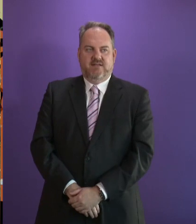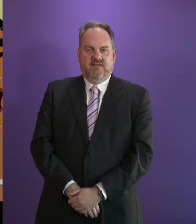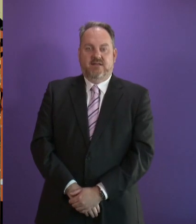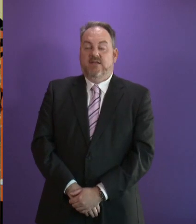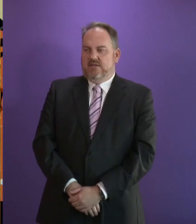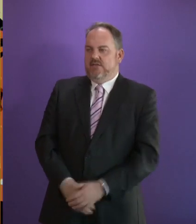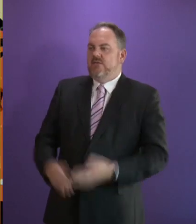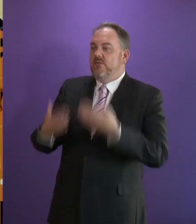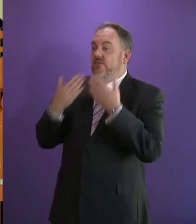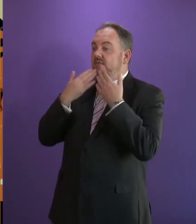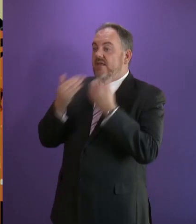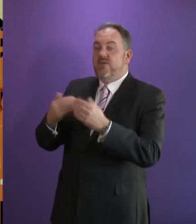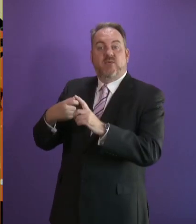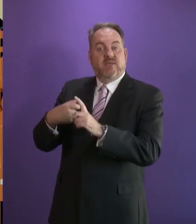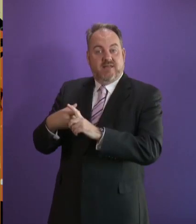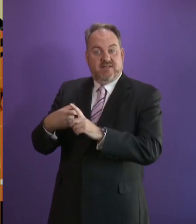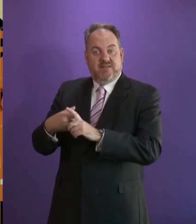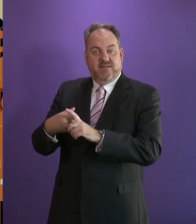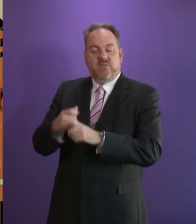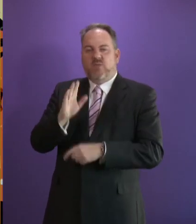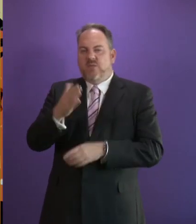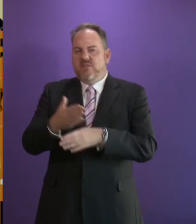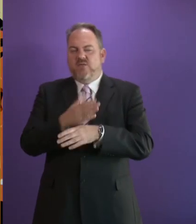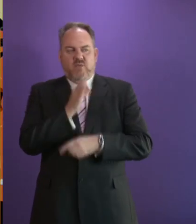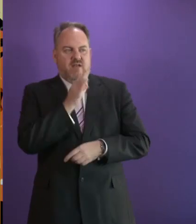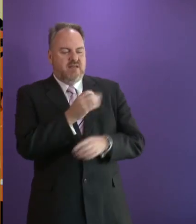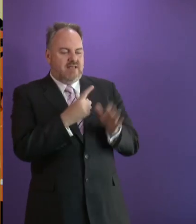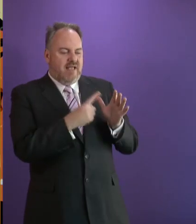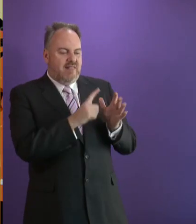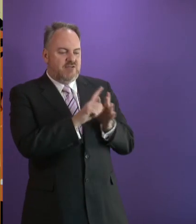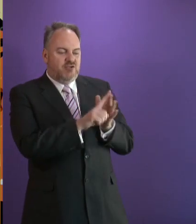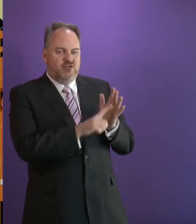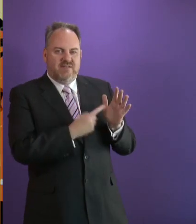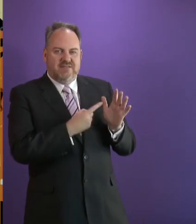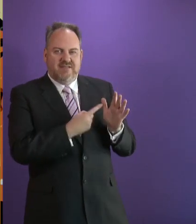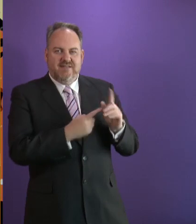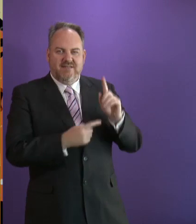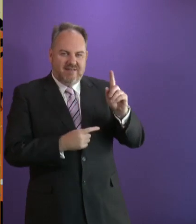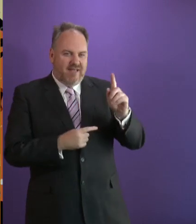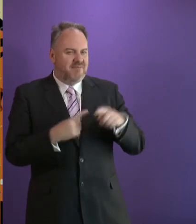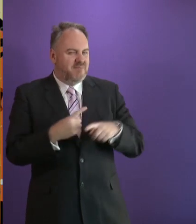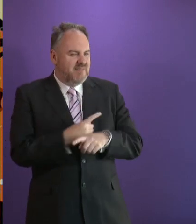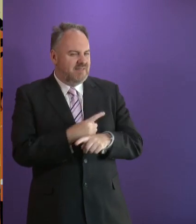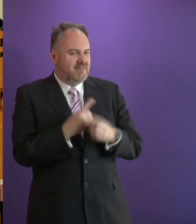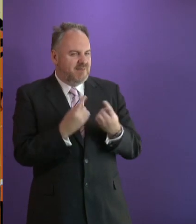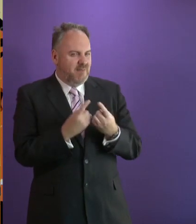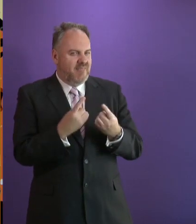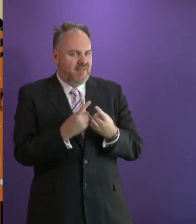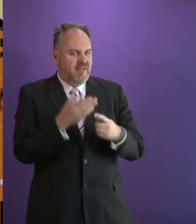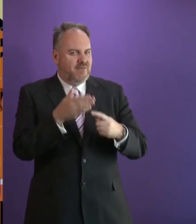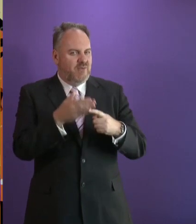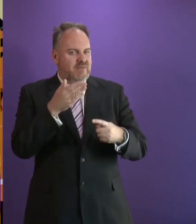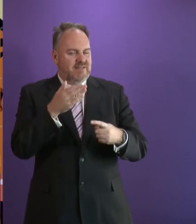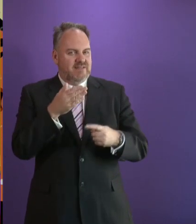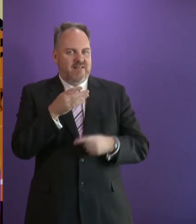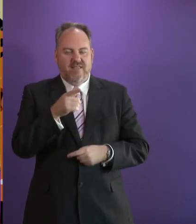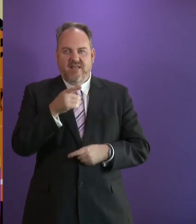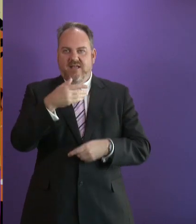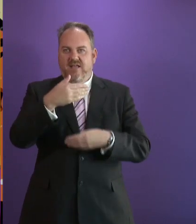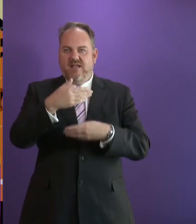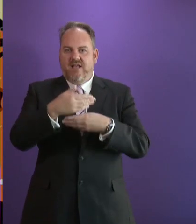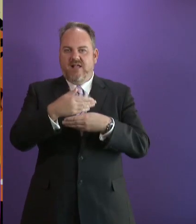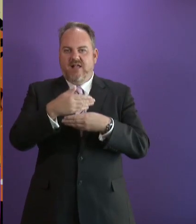Thank you, Katie. Now, before I move on to Alison Johnson, I'm supposed to notice everything when I'm sitting in the chair. And I've noticed that there's a big crack in that glass